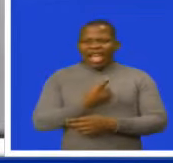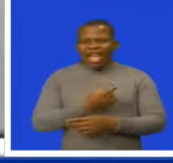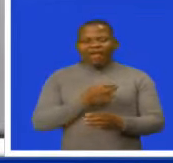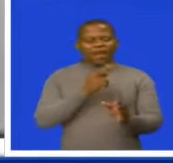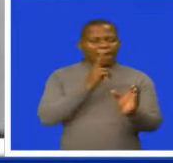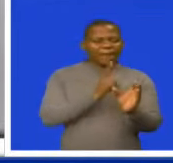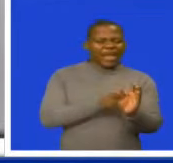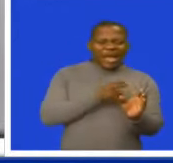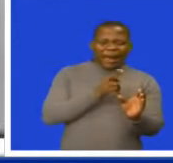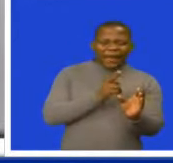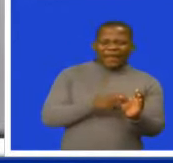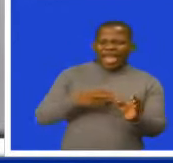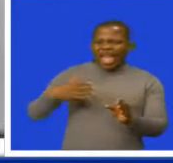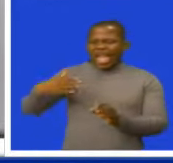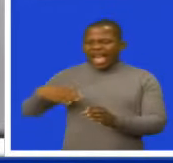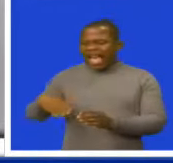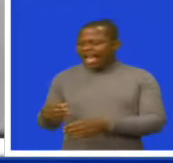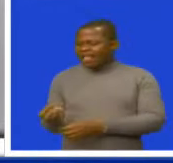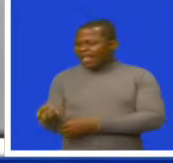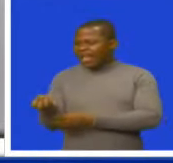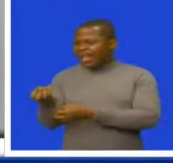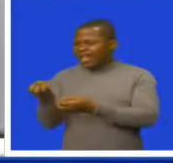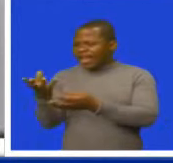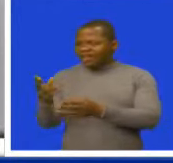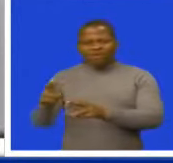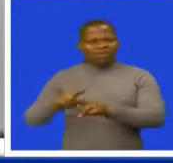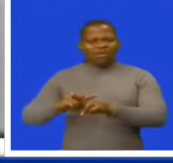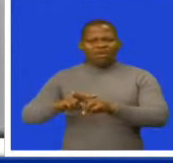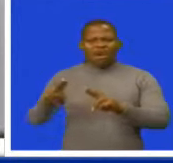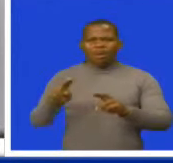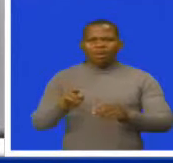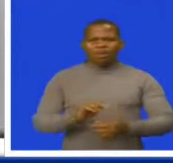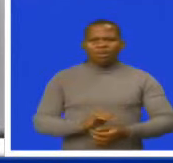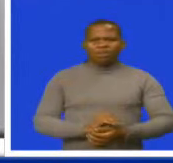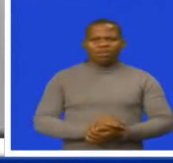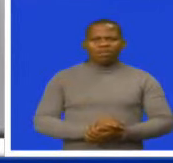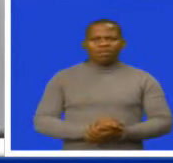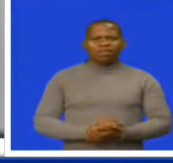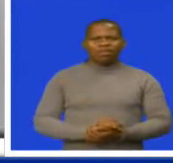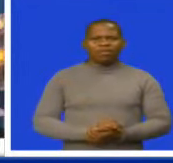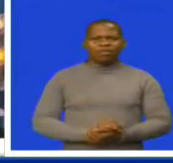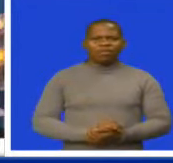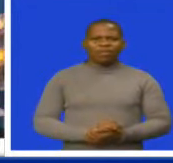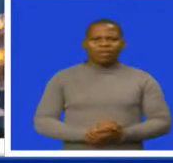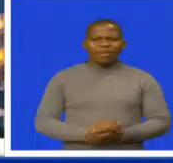linye. Tindzabeni Eswatini TV, kubuya Jamkosi Mavimbela, eMbabane.